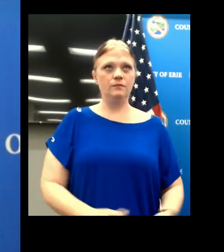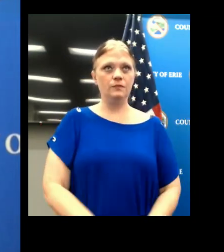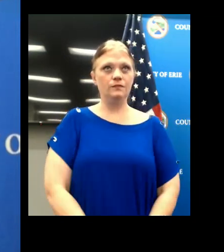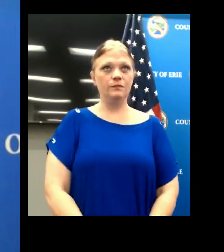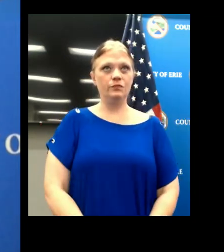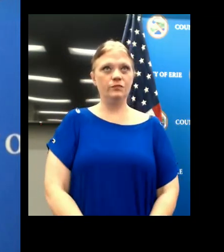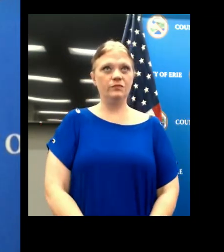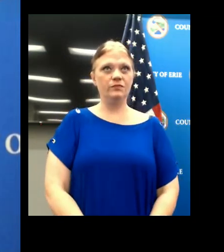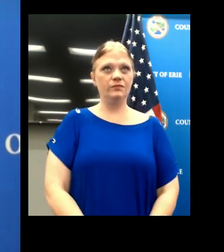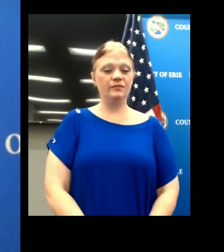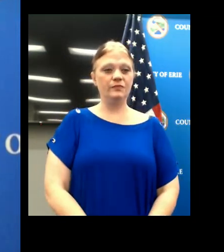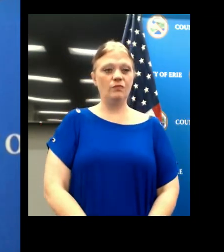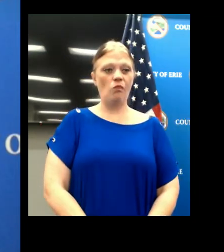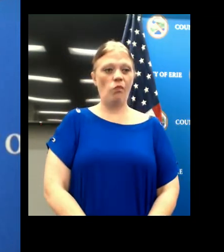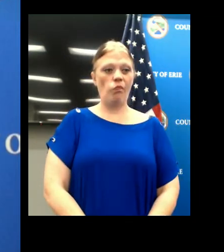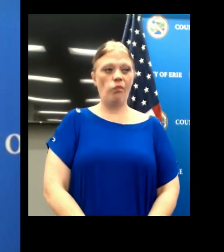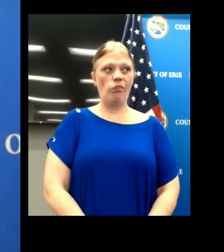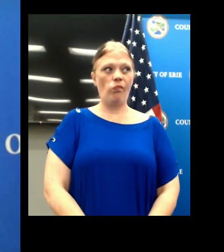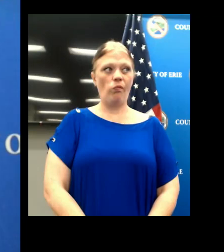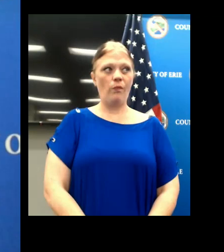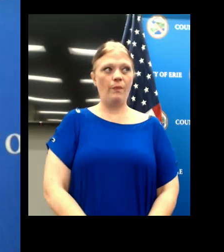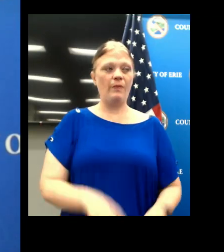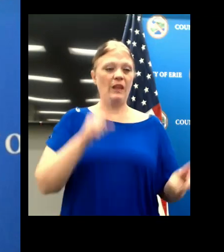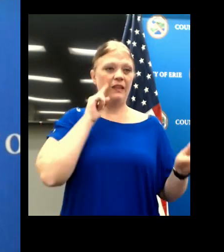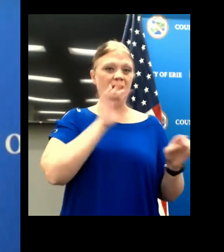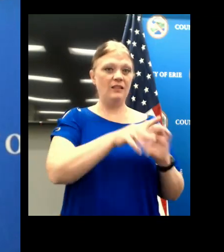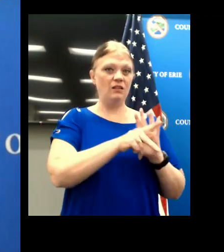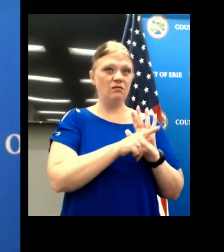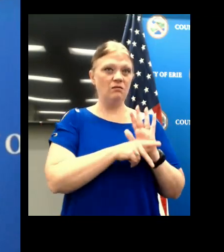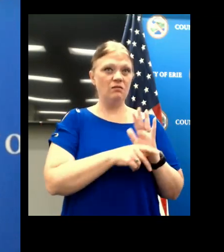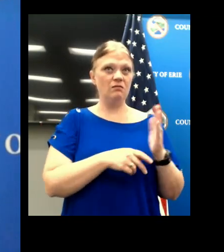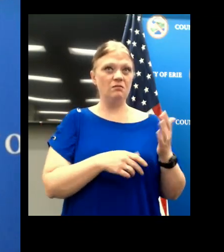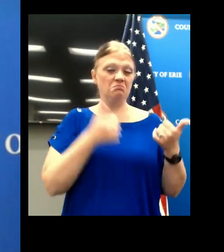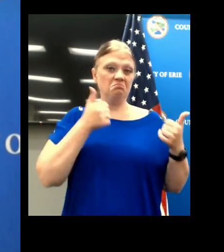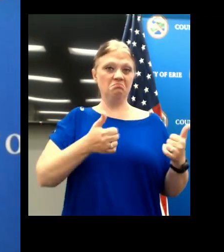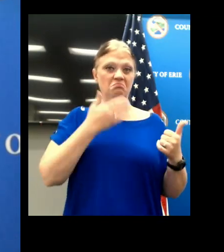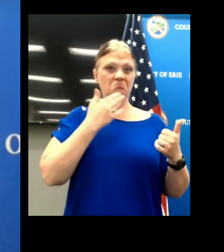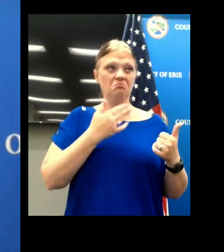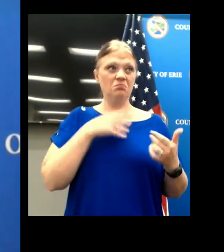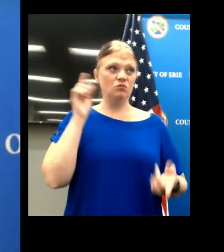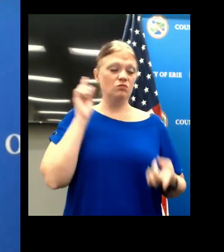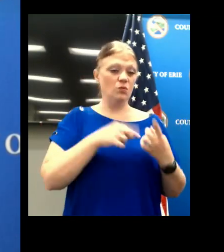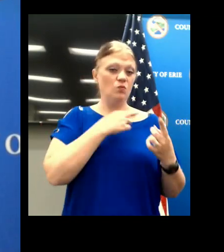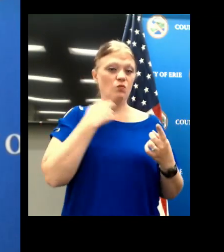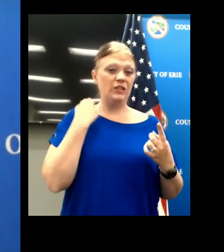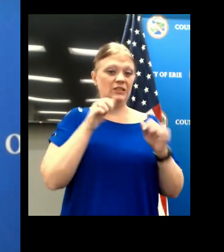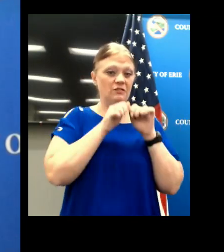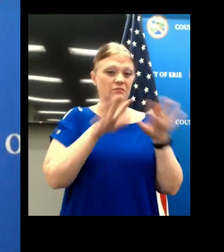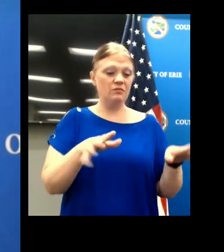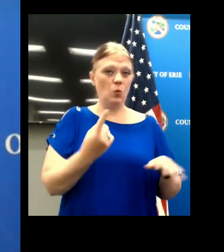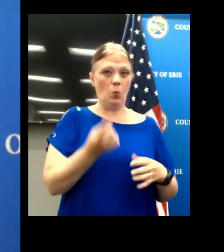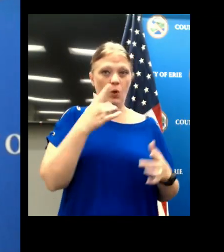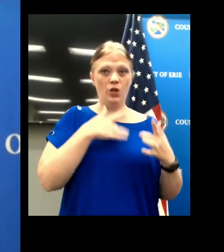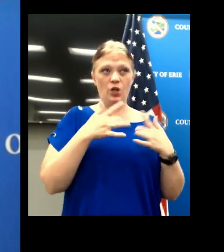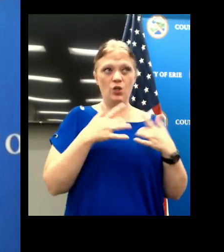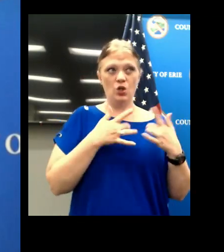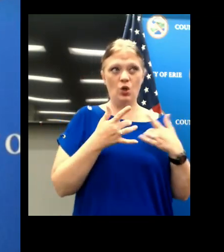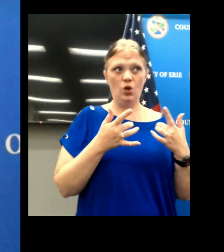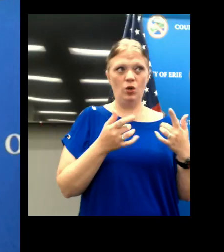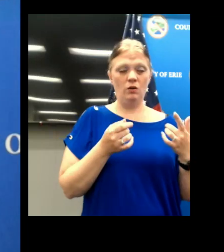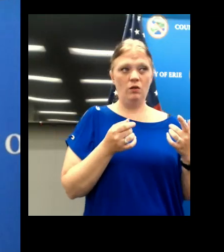I think their protocols were good, that we reduced the risk of transmission. The one concern we had